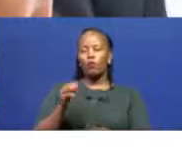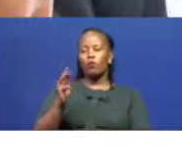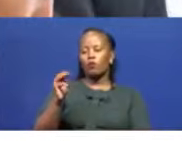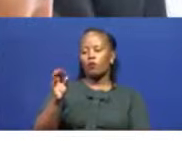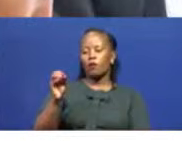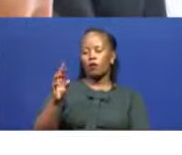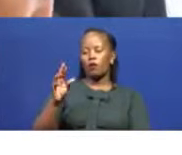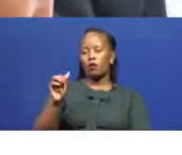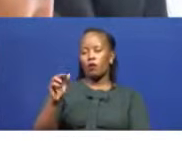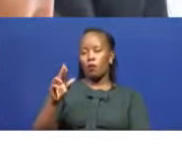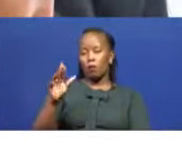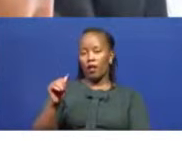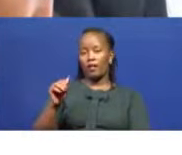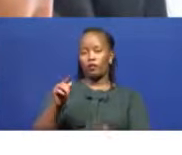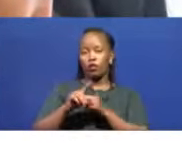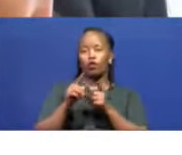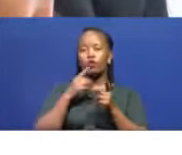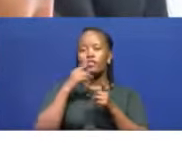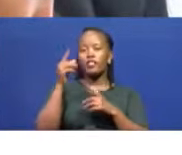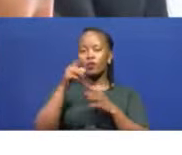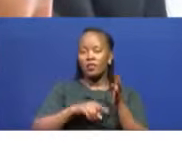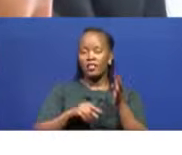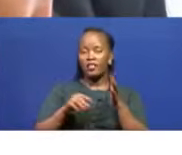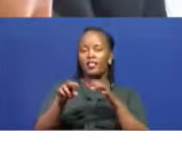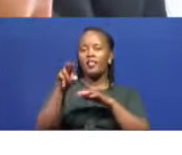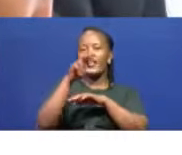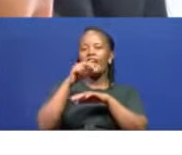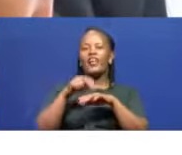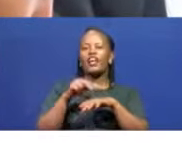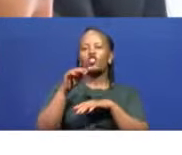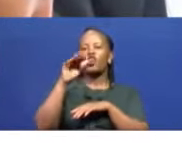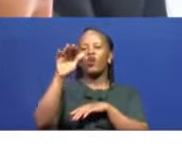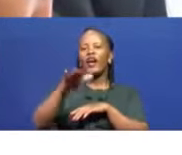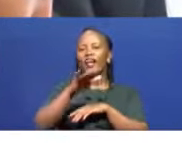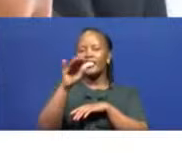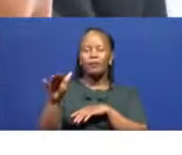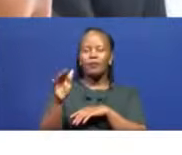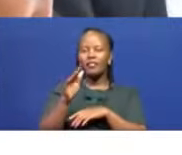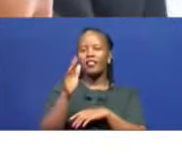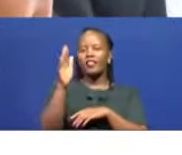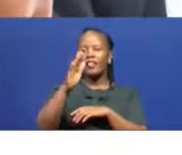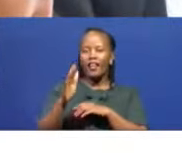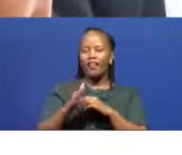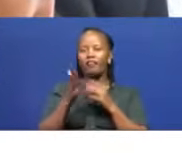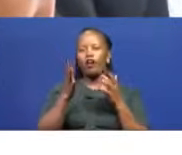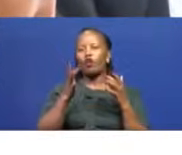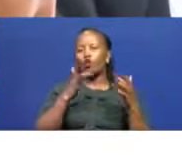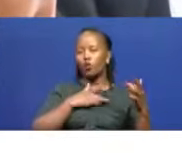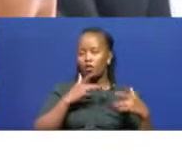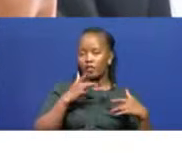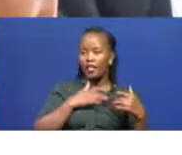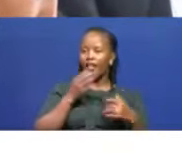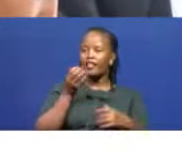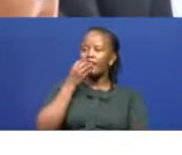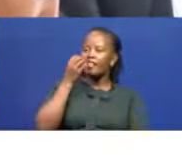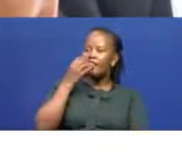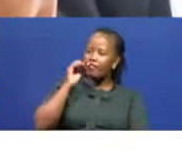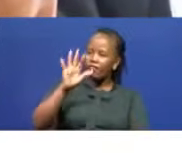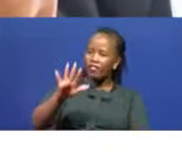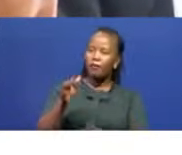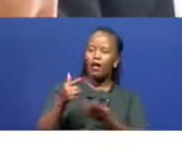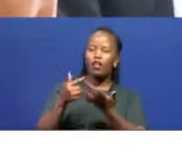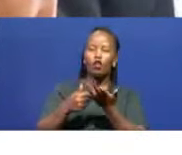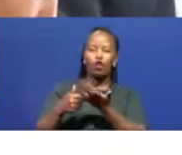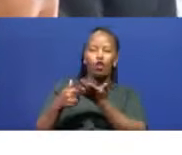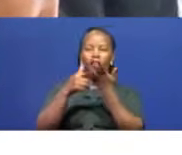Omoke submitted that the National Assembly neither processed nor considered the feedback collected,